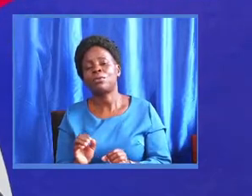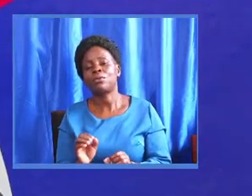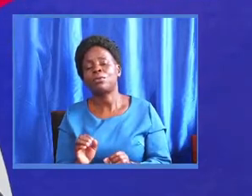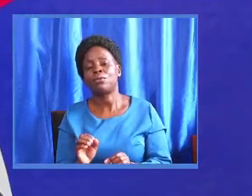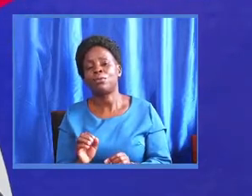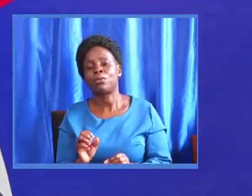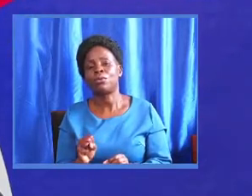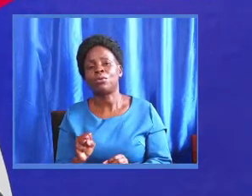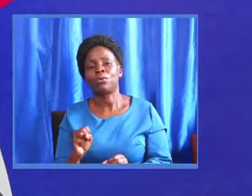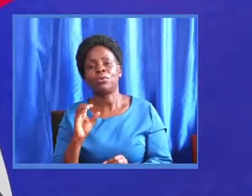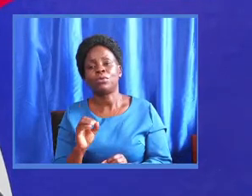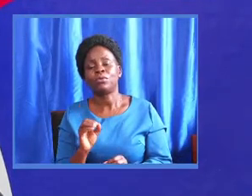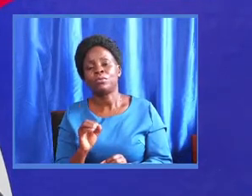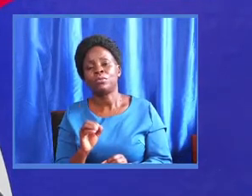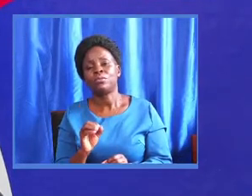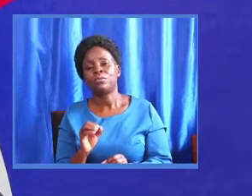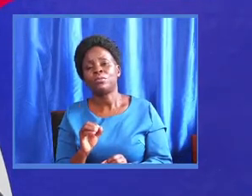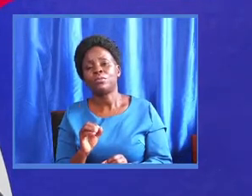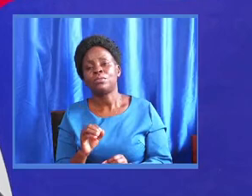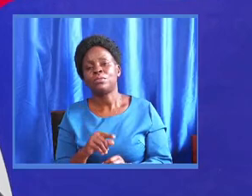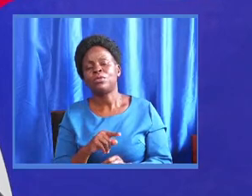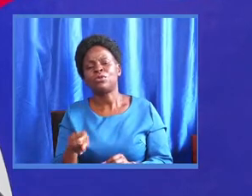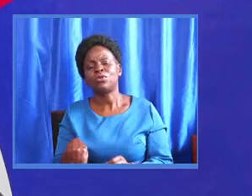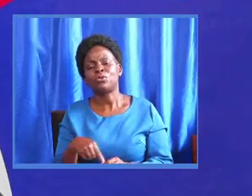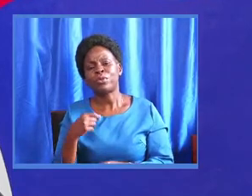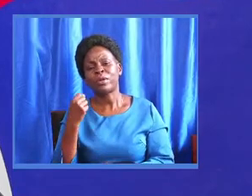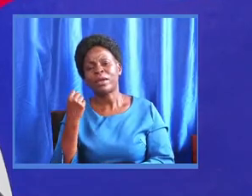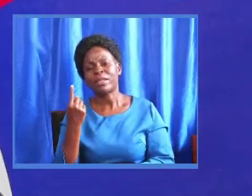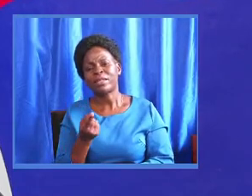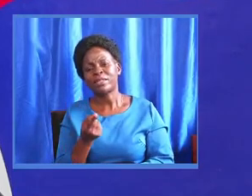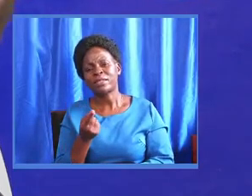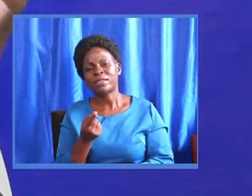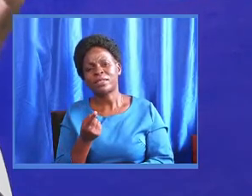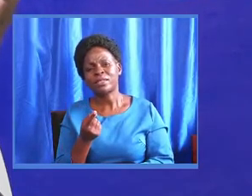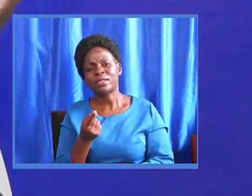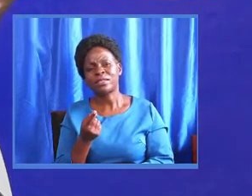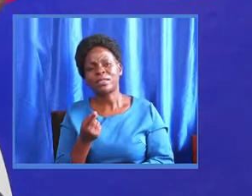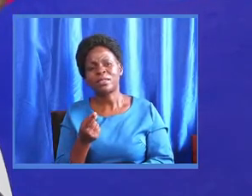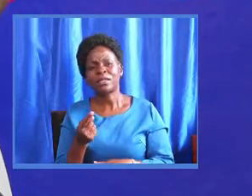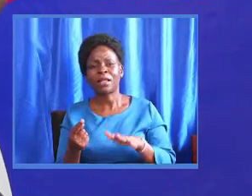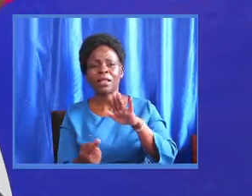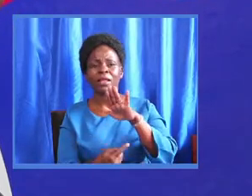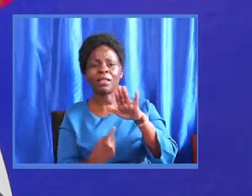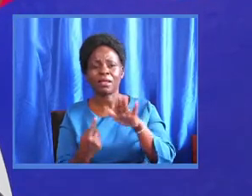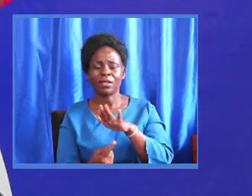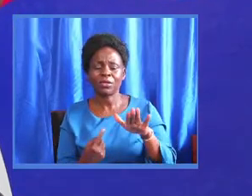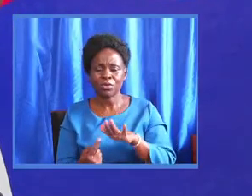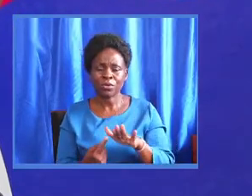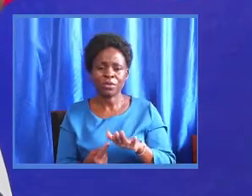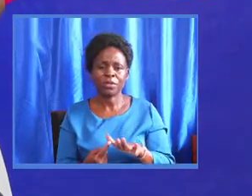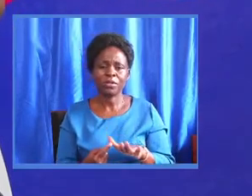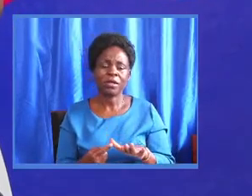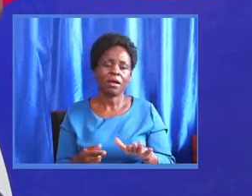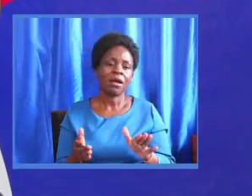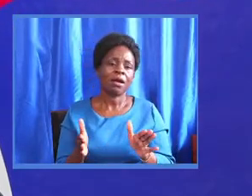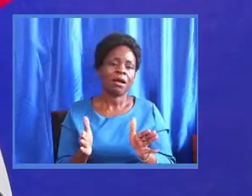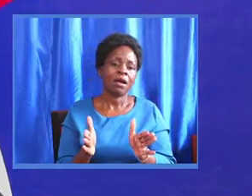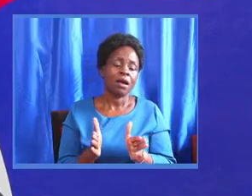So we understand their situation, and we were actually